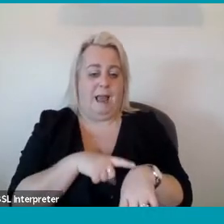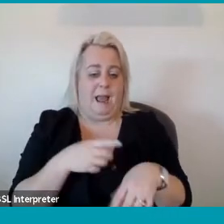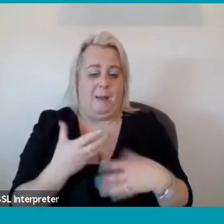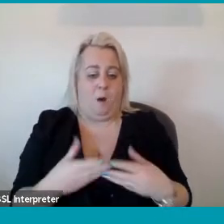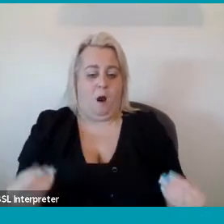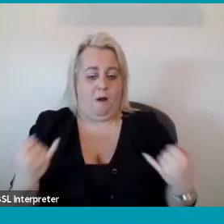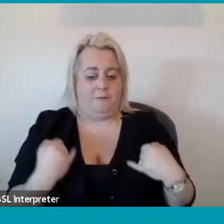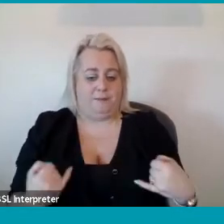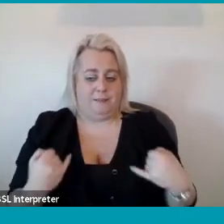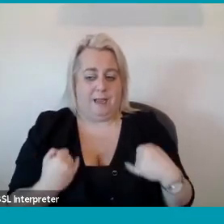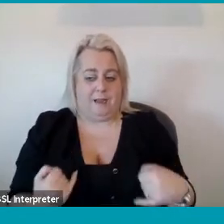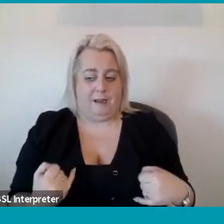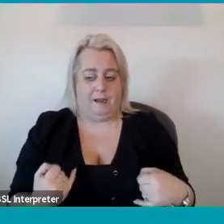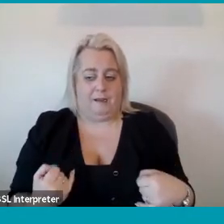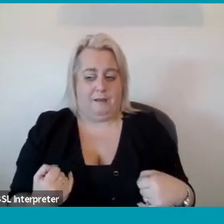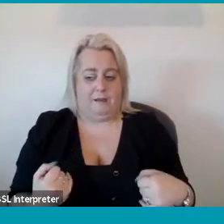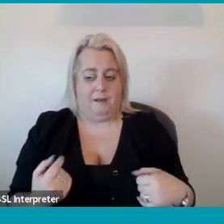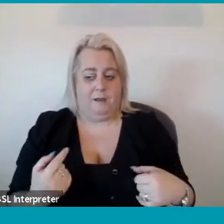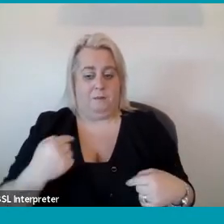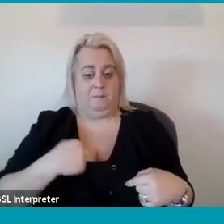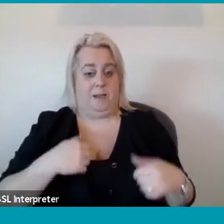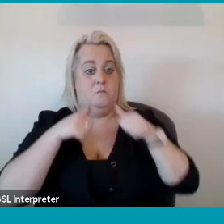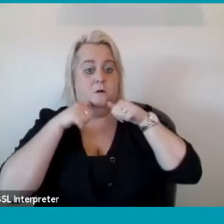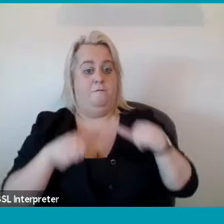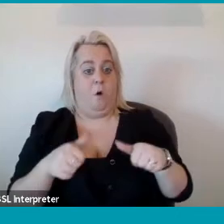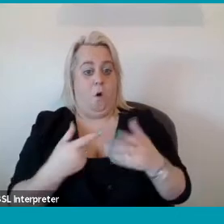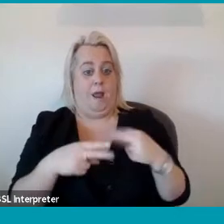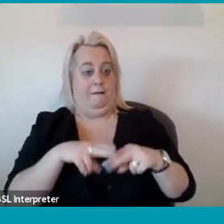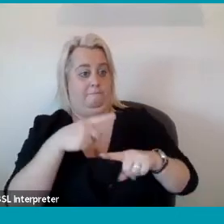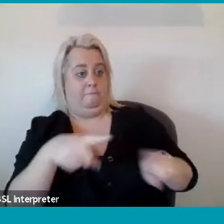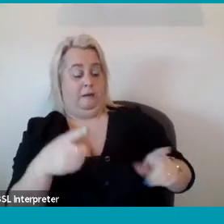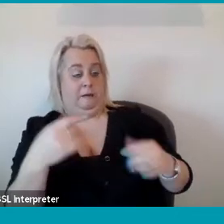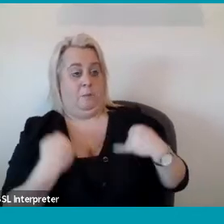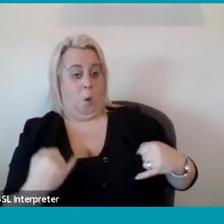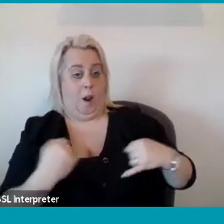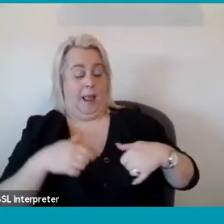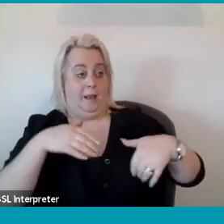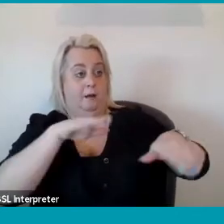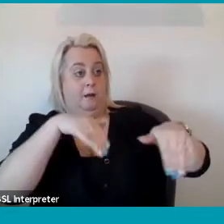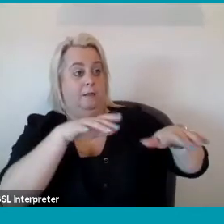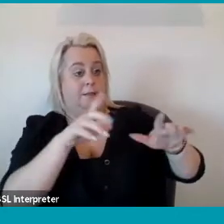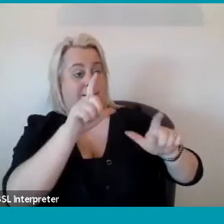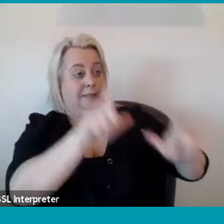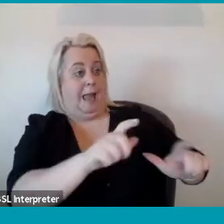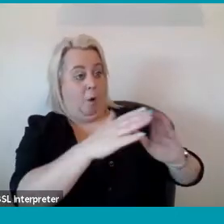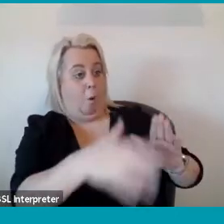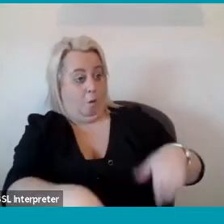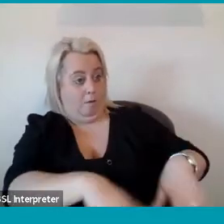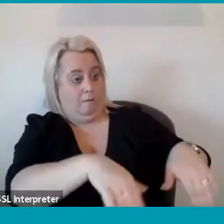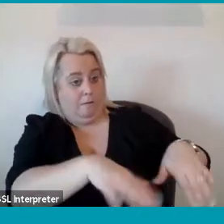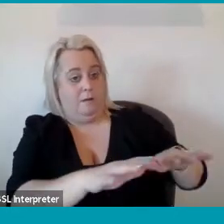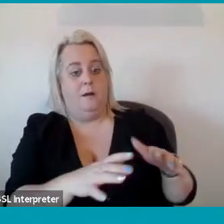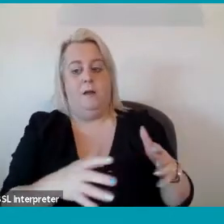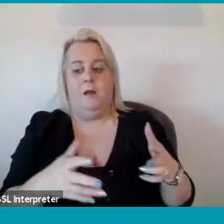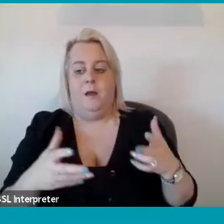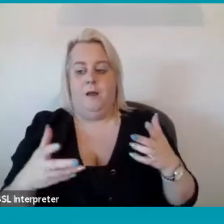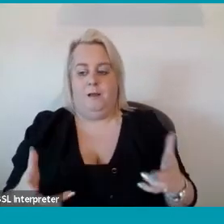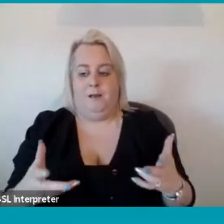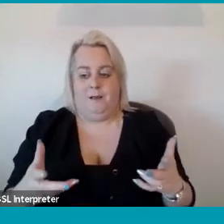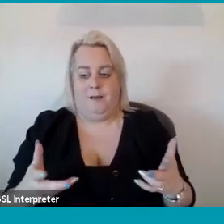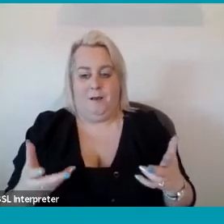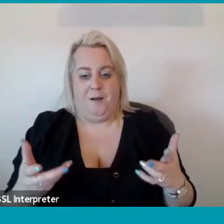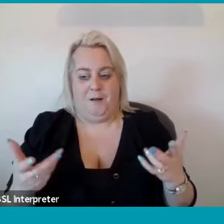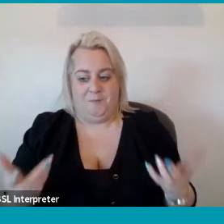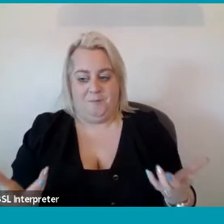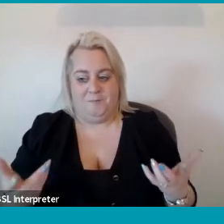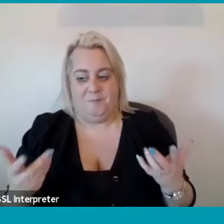are ill. And at Evenbreak, the problem isn't people having time off sick all the time. It's actually saying to